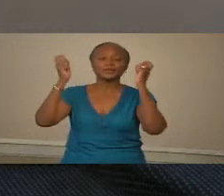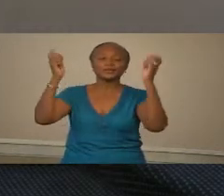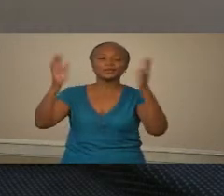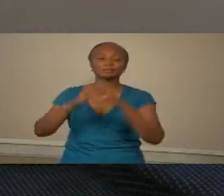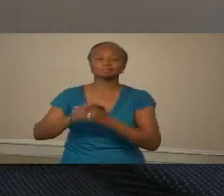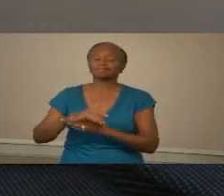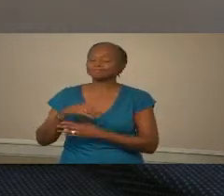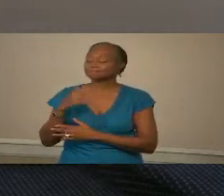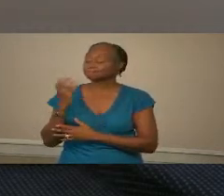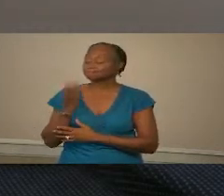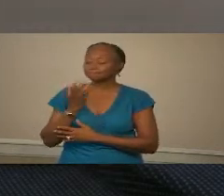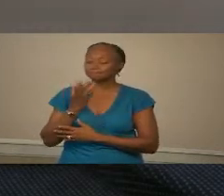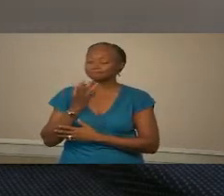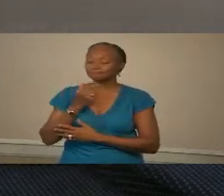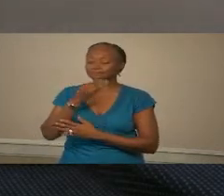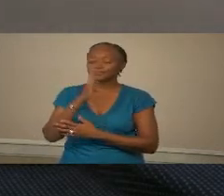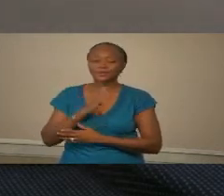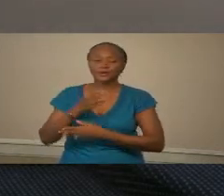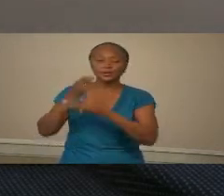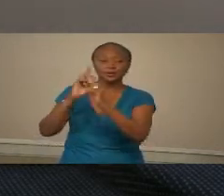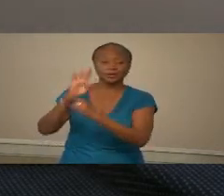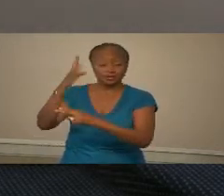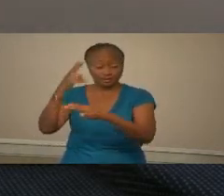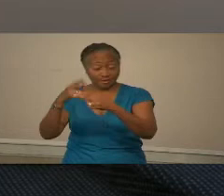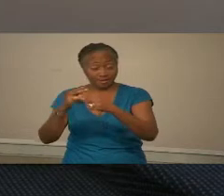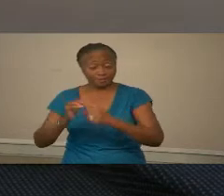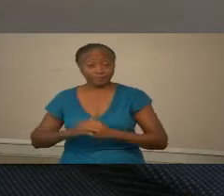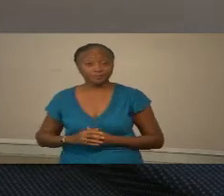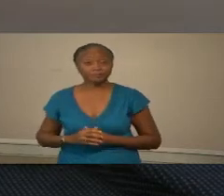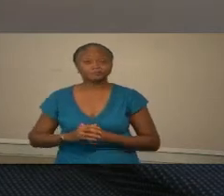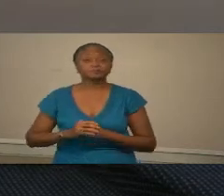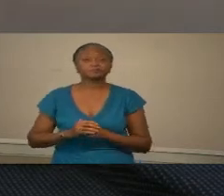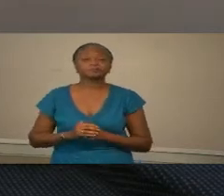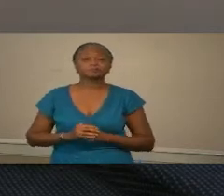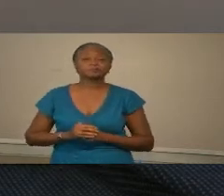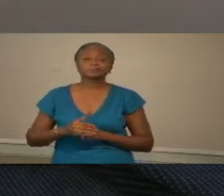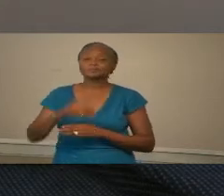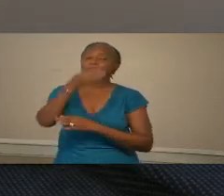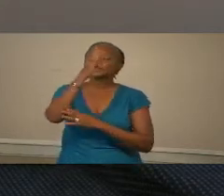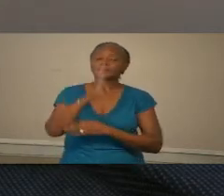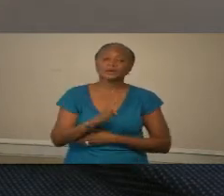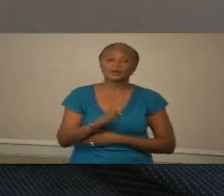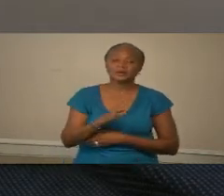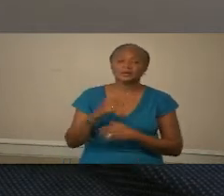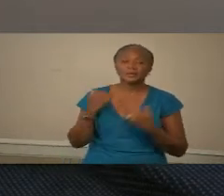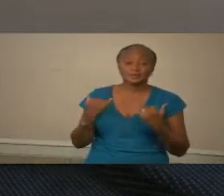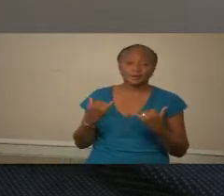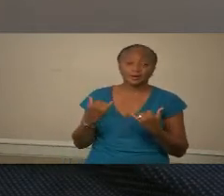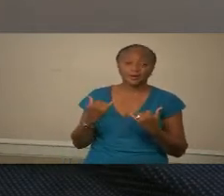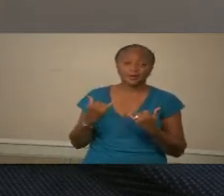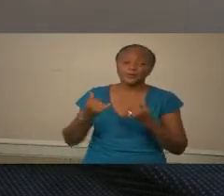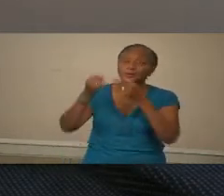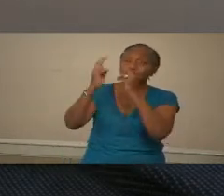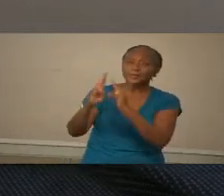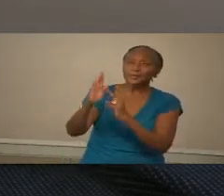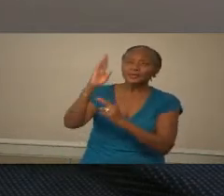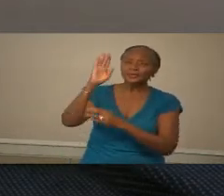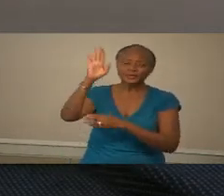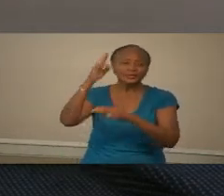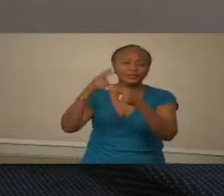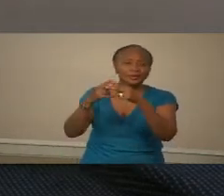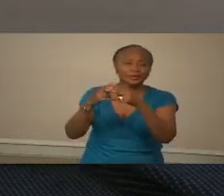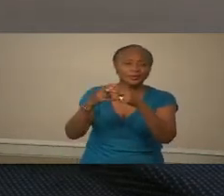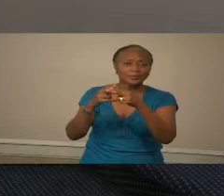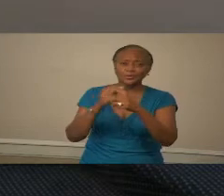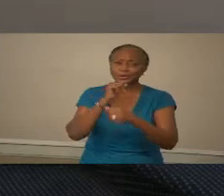Hallelujah. God, we just bless your name. God, we just take the time to bless your name. We don't do it